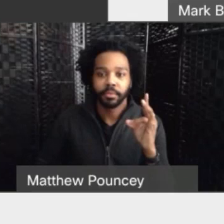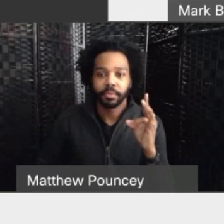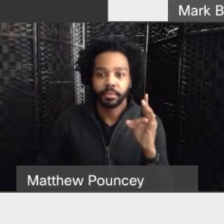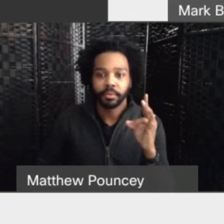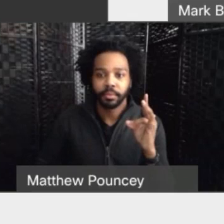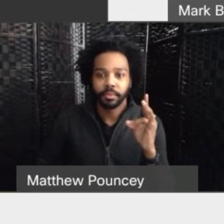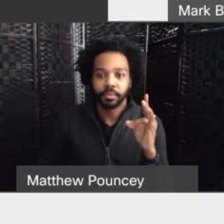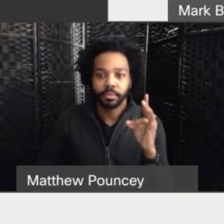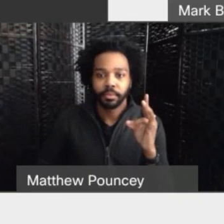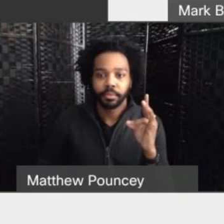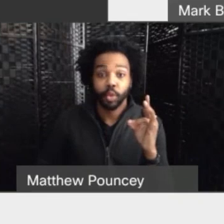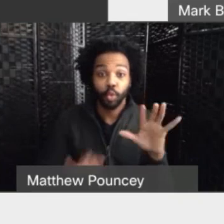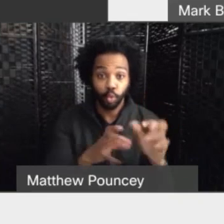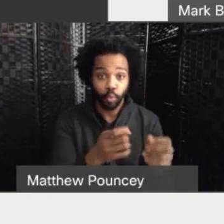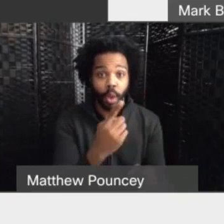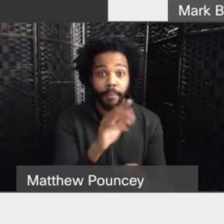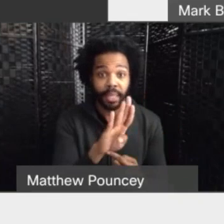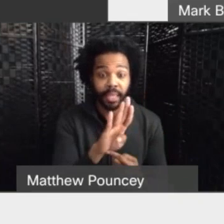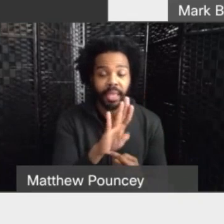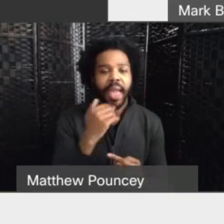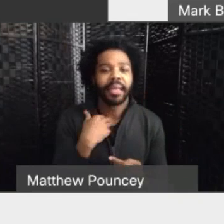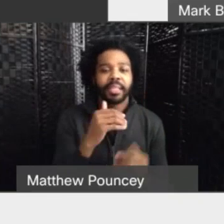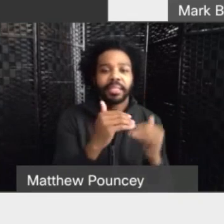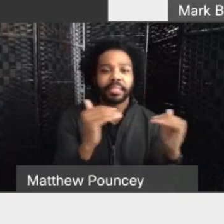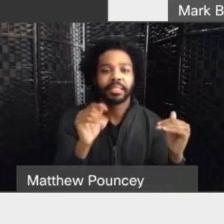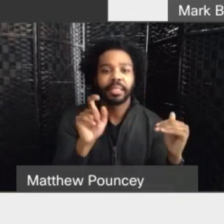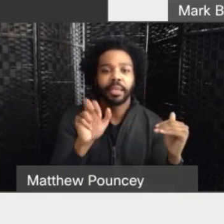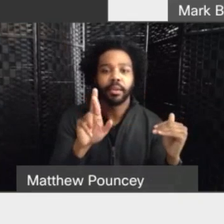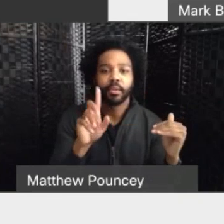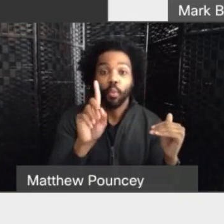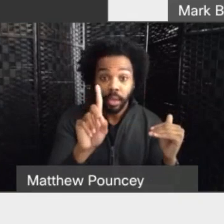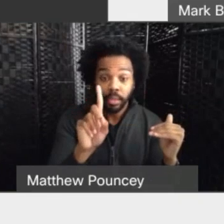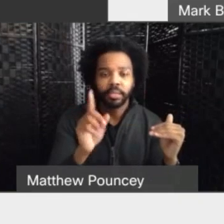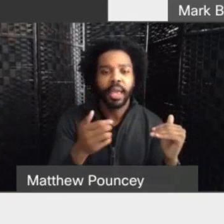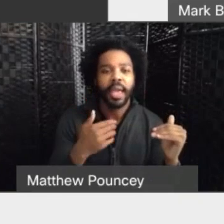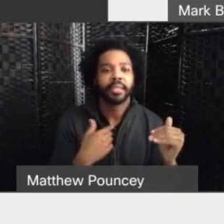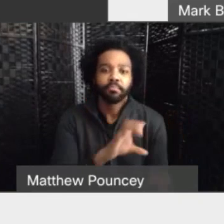Group 1B in Tier 1 includes correctional officers,